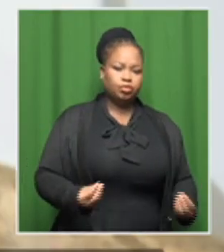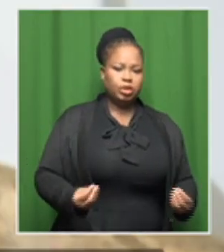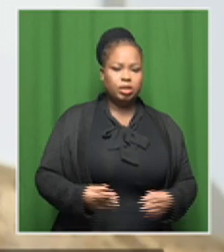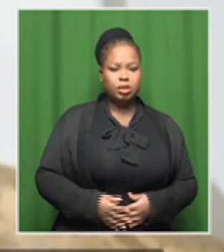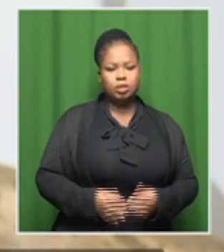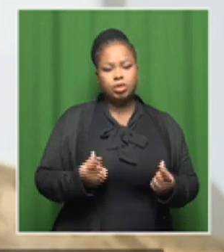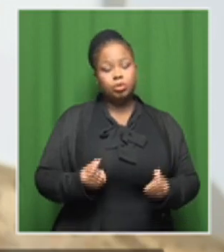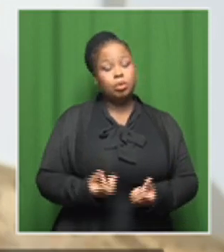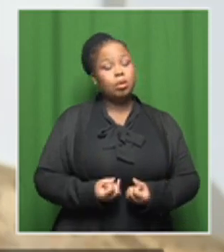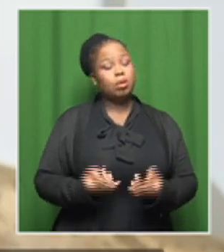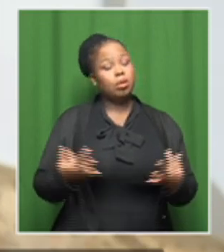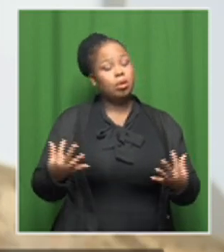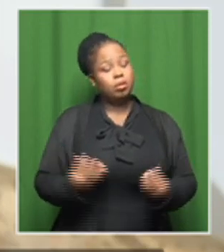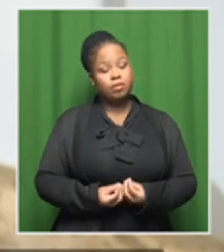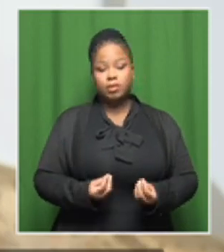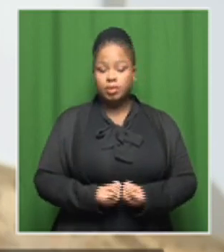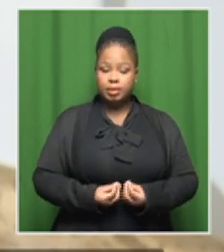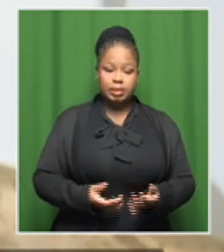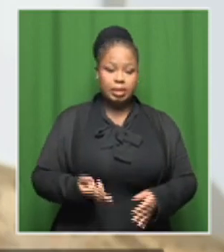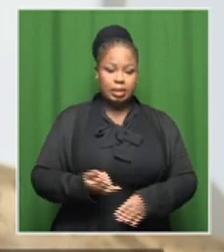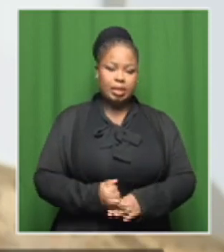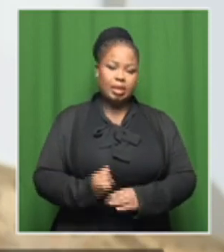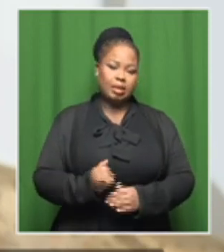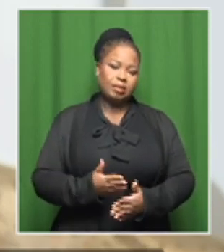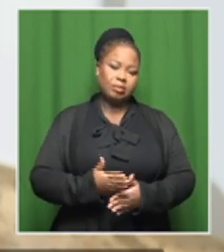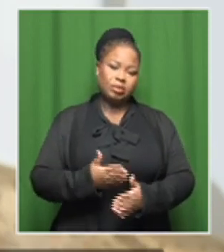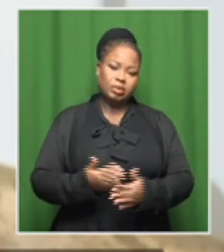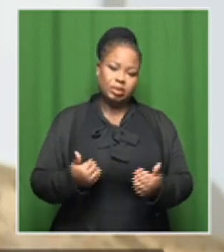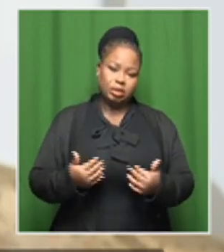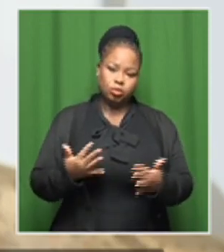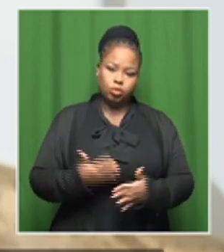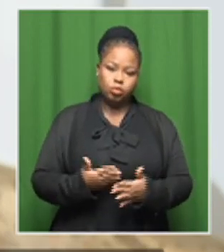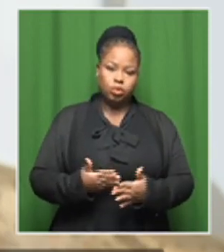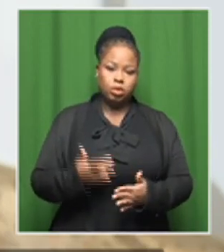do a lot of things at an early stages of their career. By the